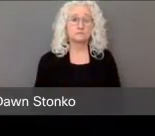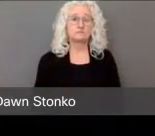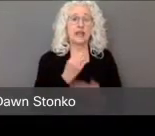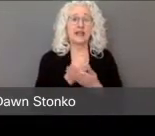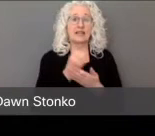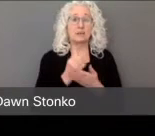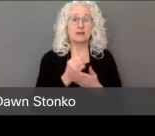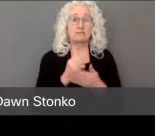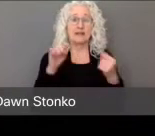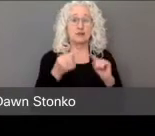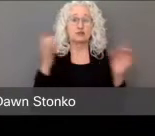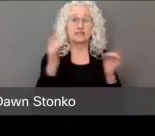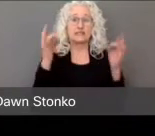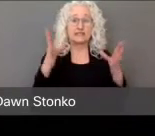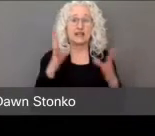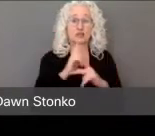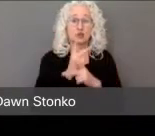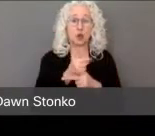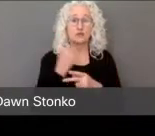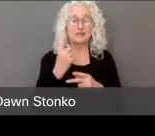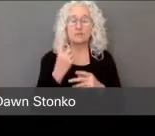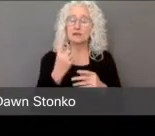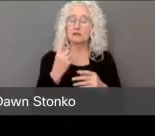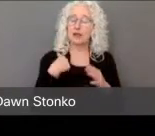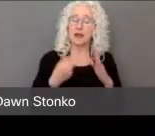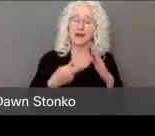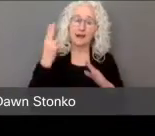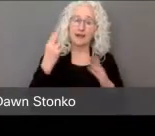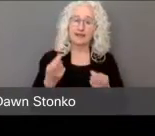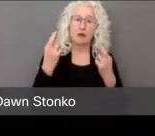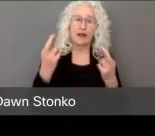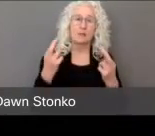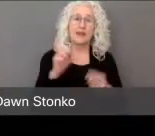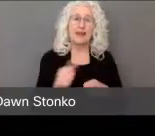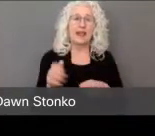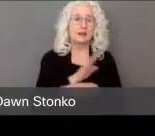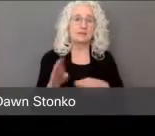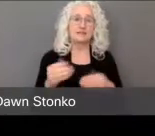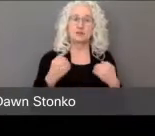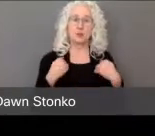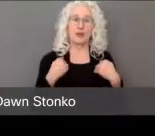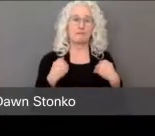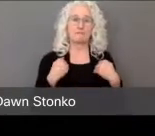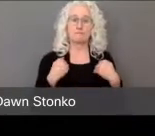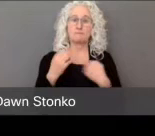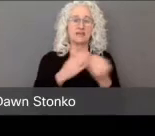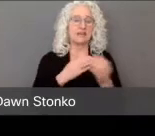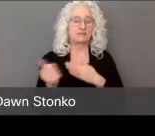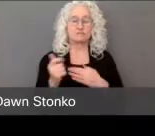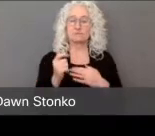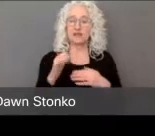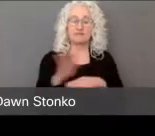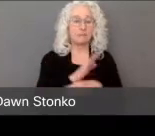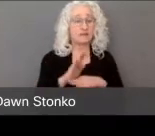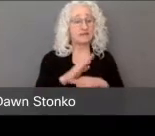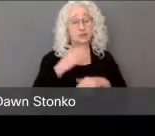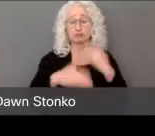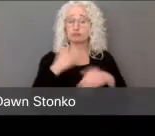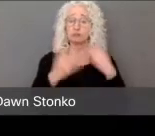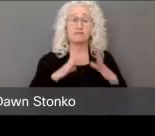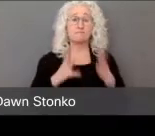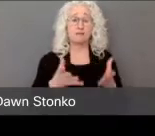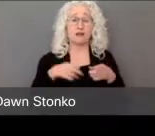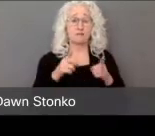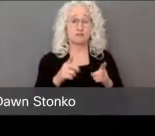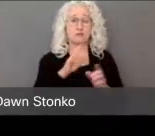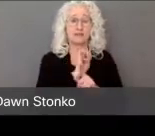Economic injury disaster loans are something I highly recommend any business to have. Even if the businesses are thriving in this environment, it